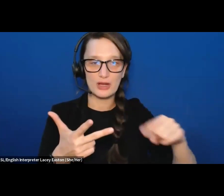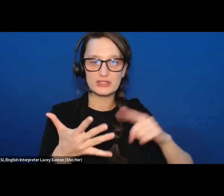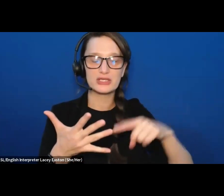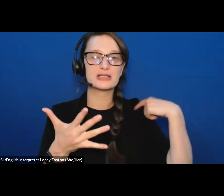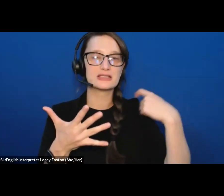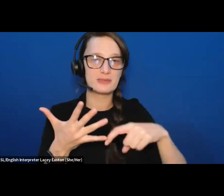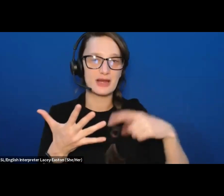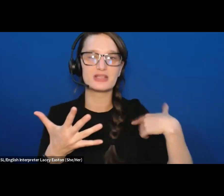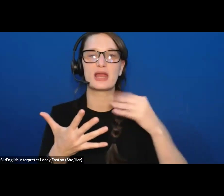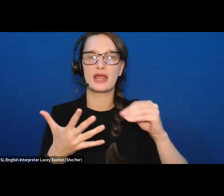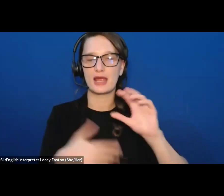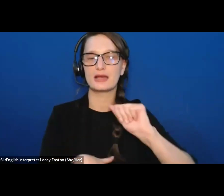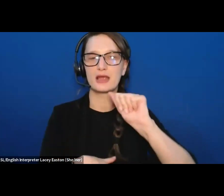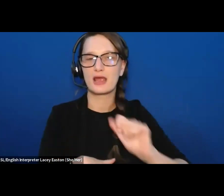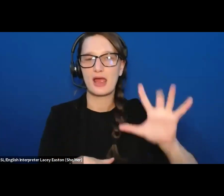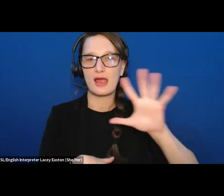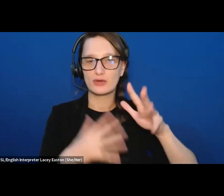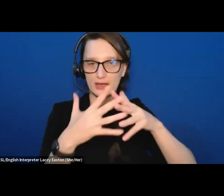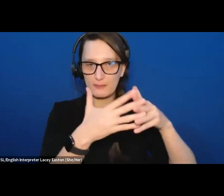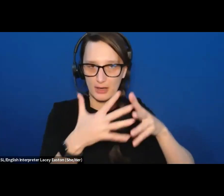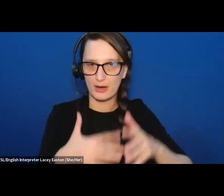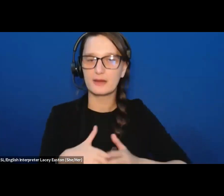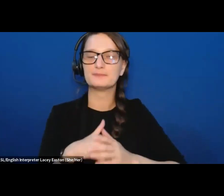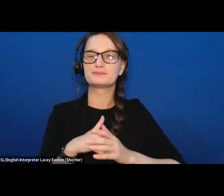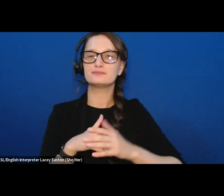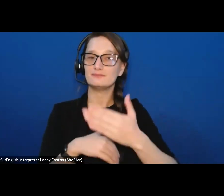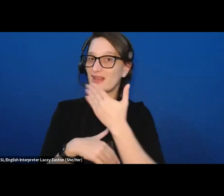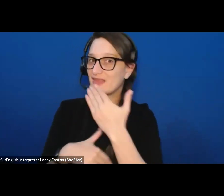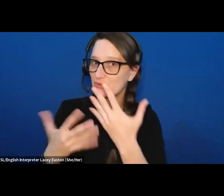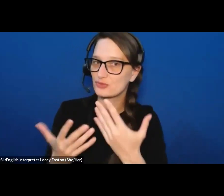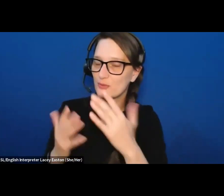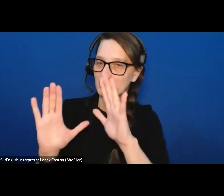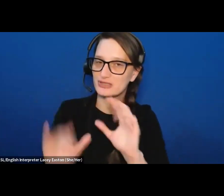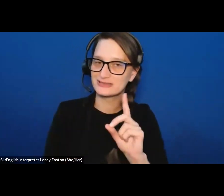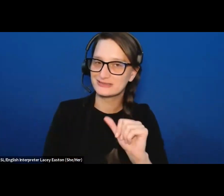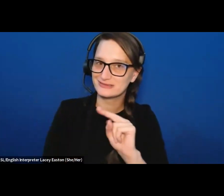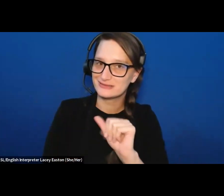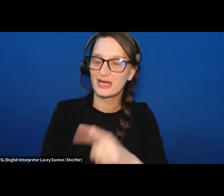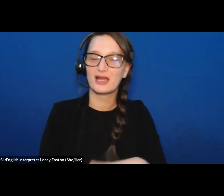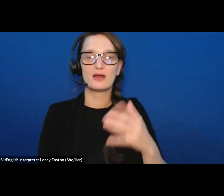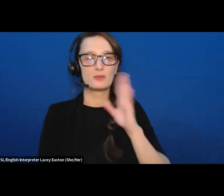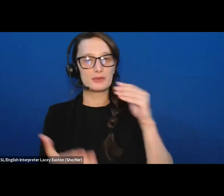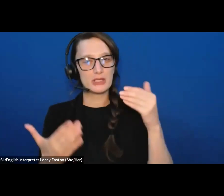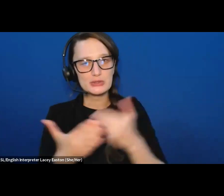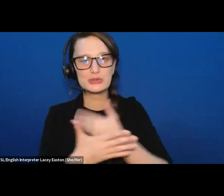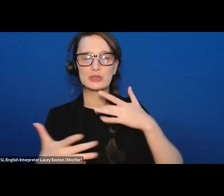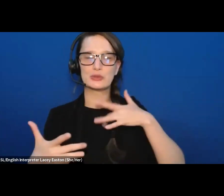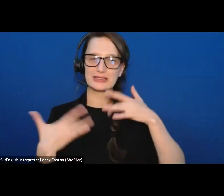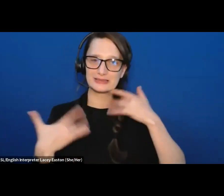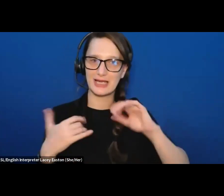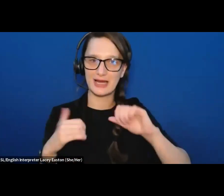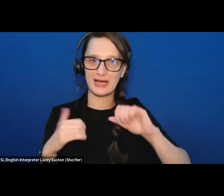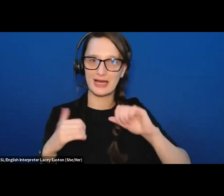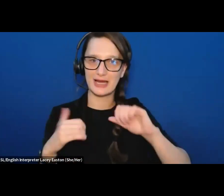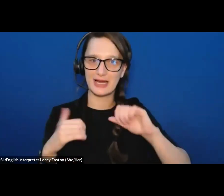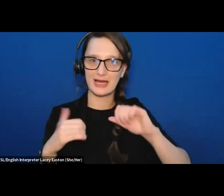Awesome. Thank you so much, Dana. And this will be a new, exciting challenge as we, embark on specializing even more of our services. So awesome